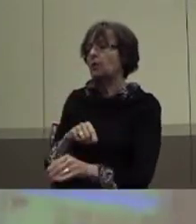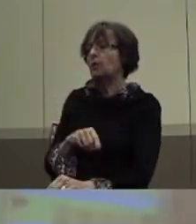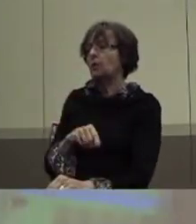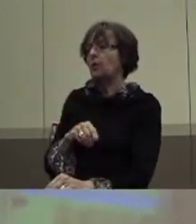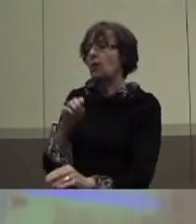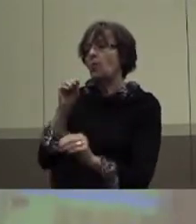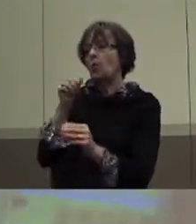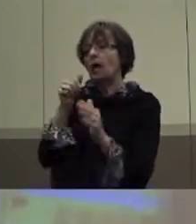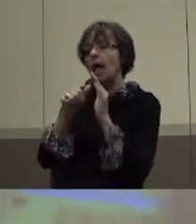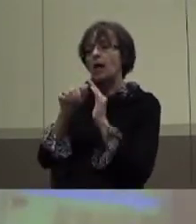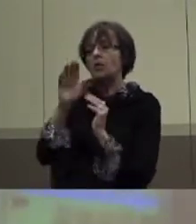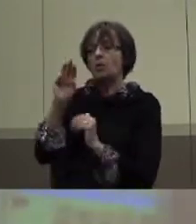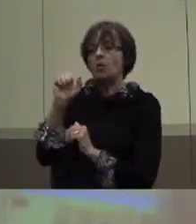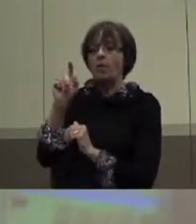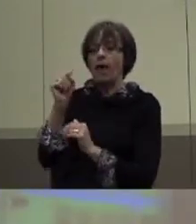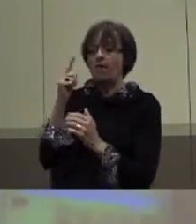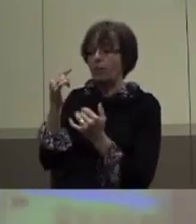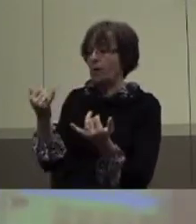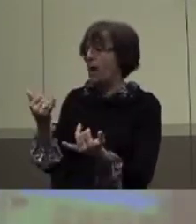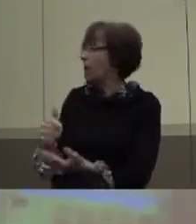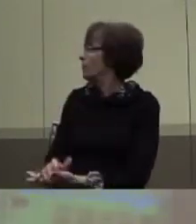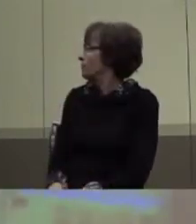go home and put those.